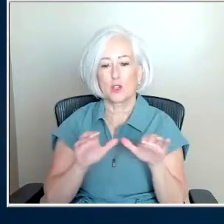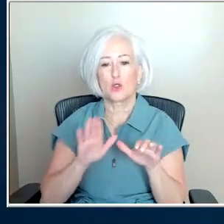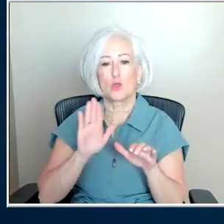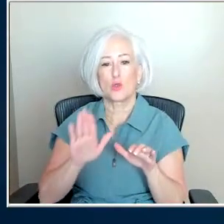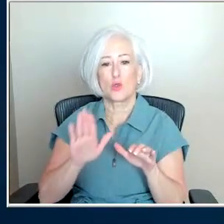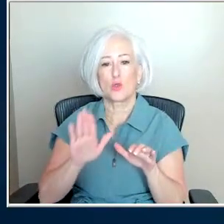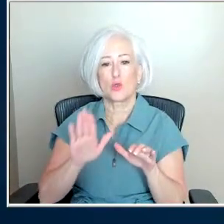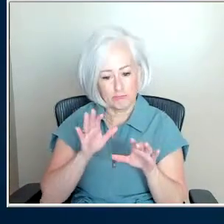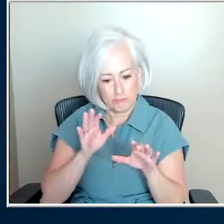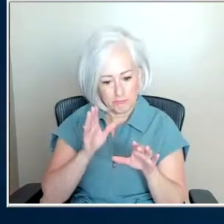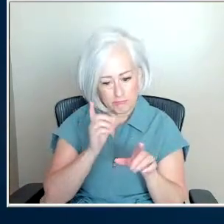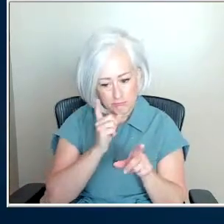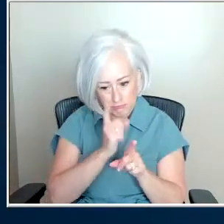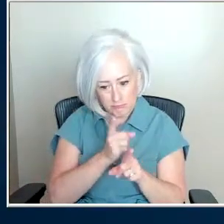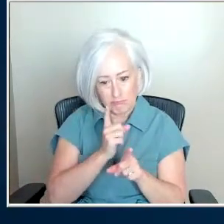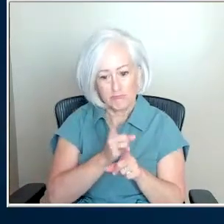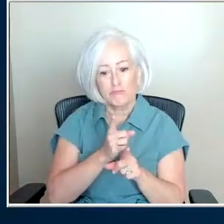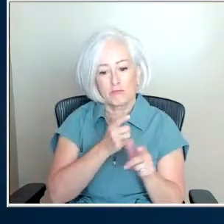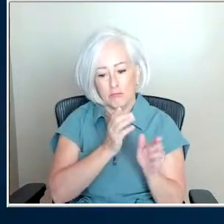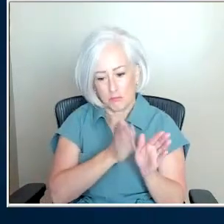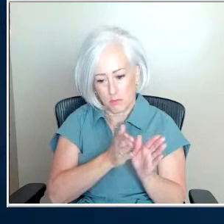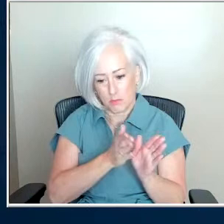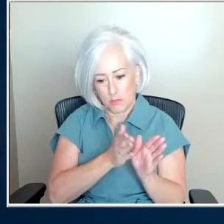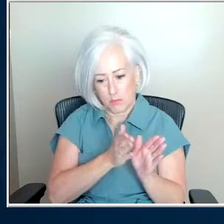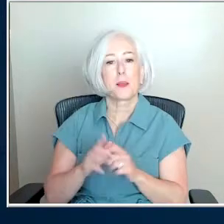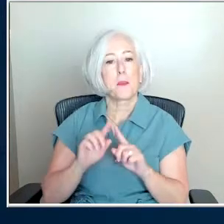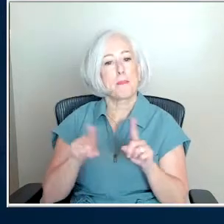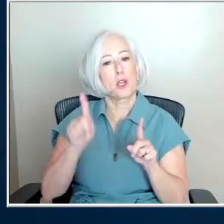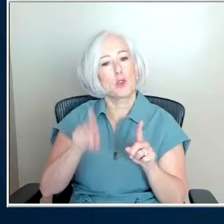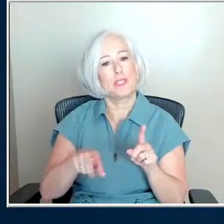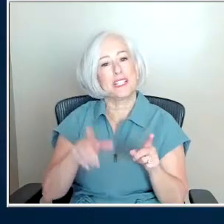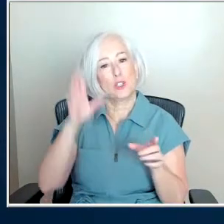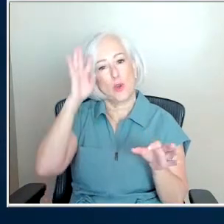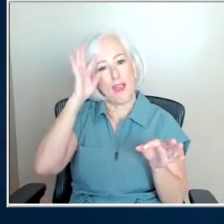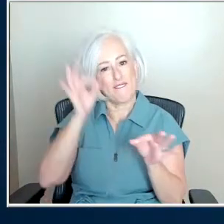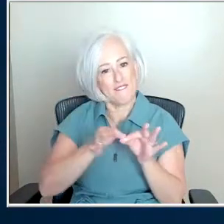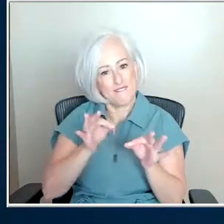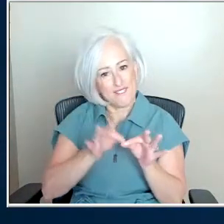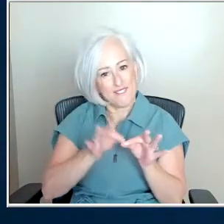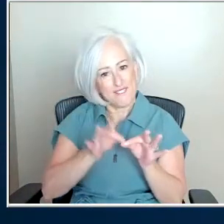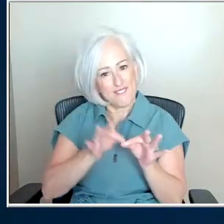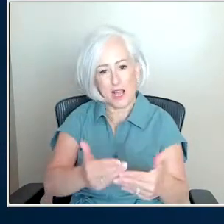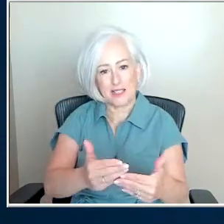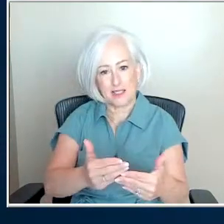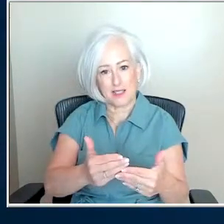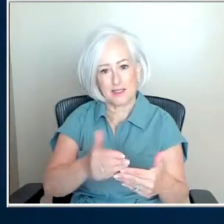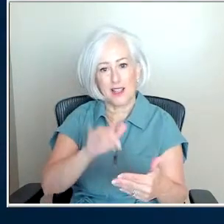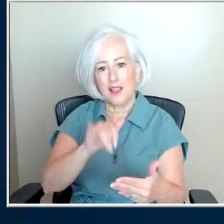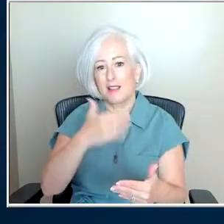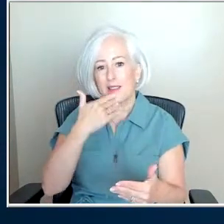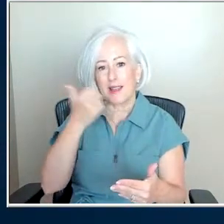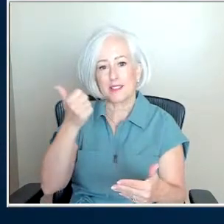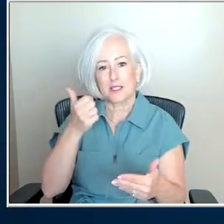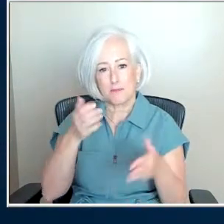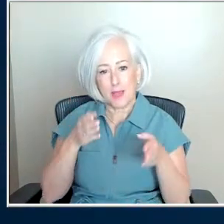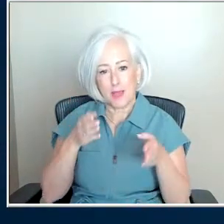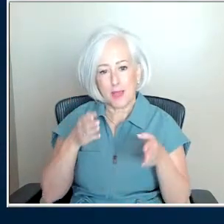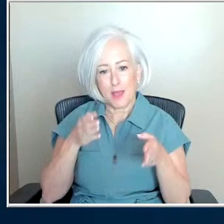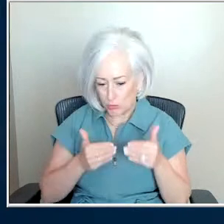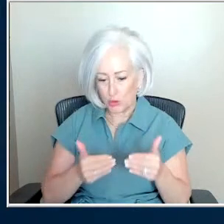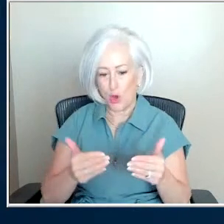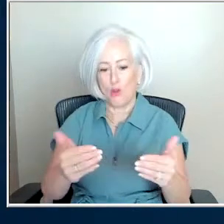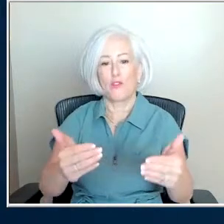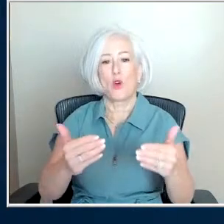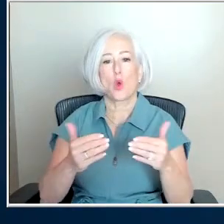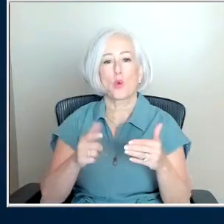but they also some faith in the process and the team is the best way to go forward. And you do your due diligence, and you also have to